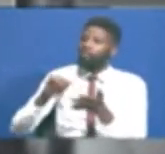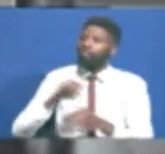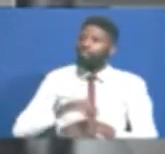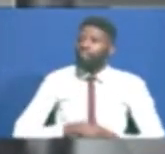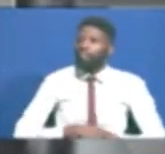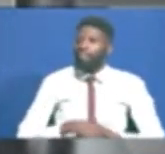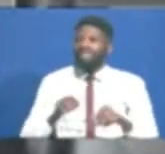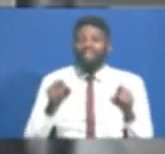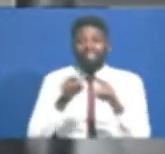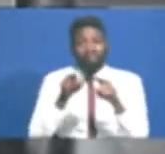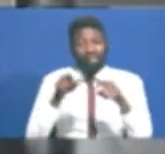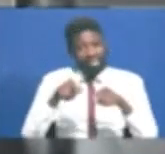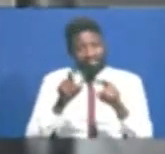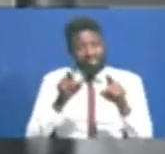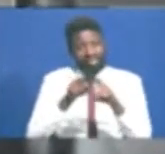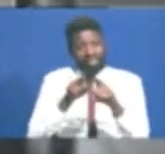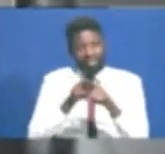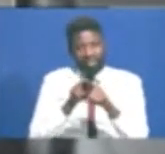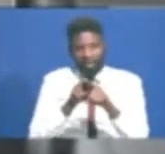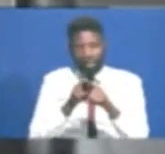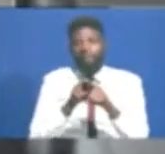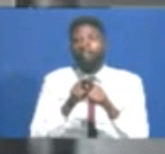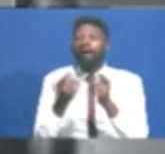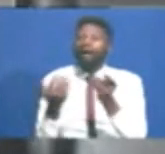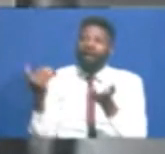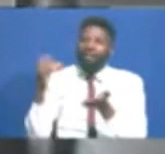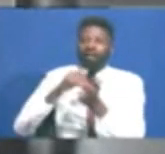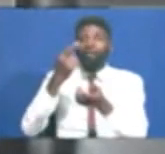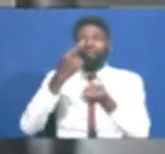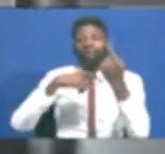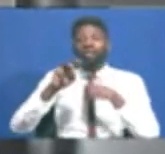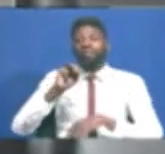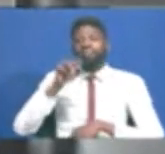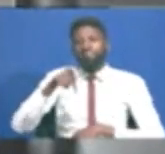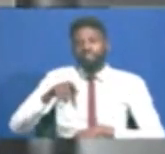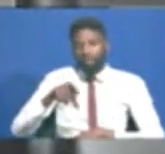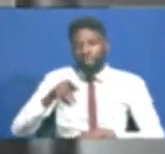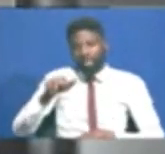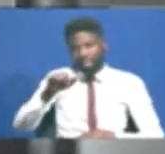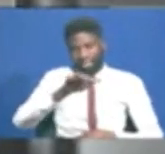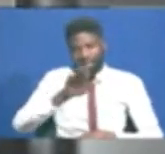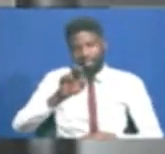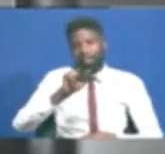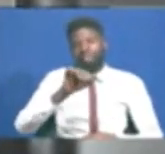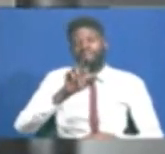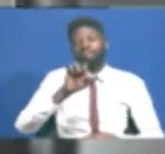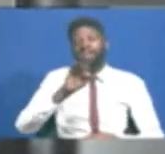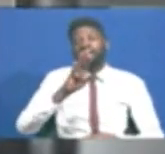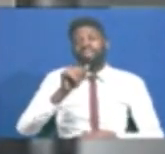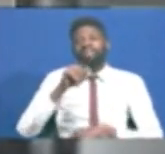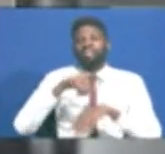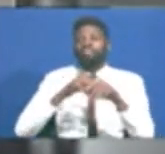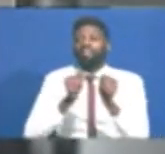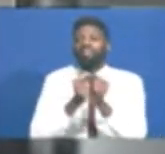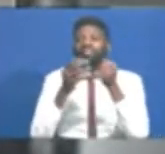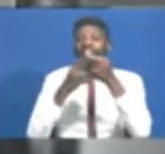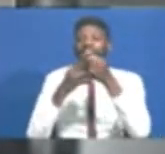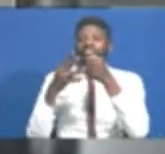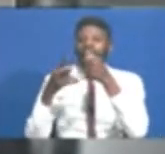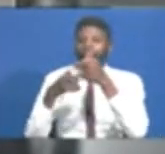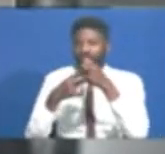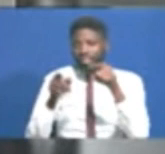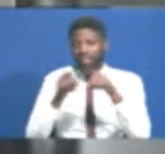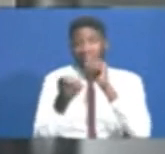reclaim the Nyaribari Masaba parliamentary seat after the 1997 general election and make his cabinet comeback as Minister for